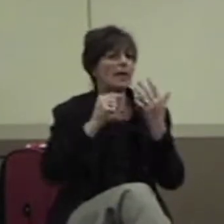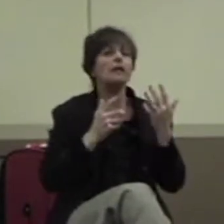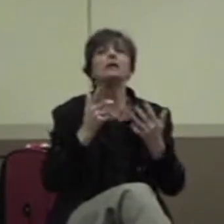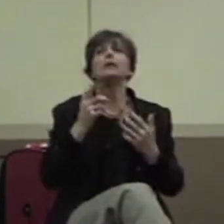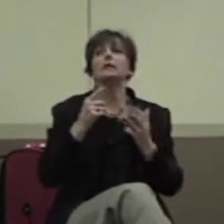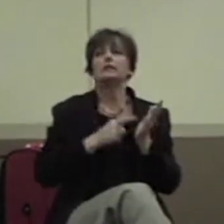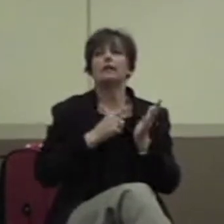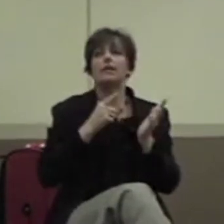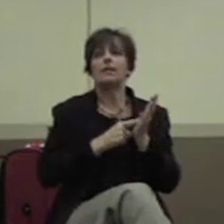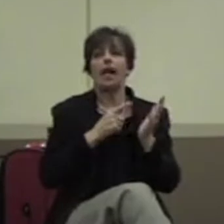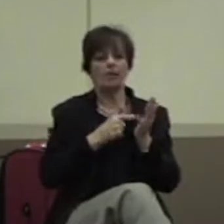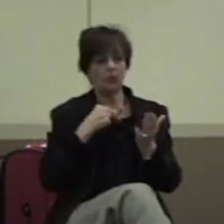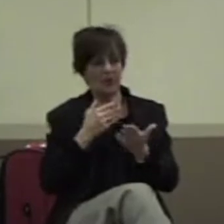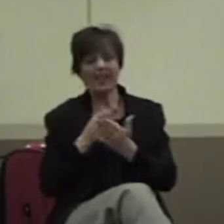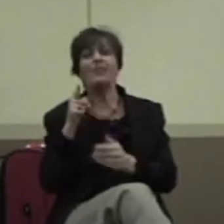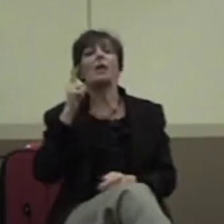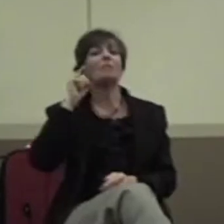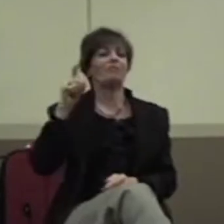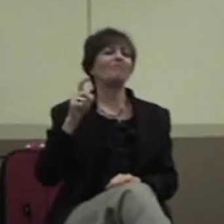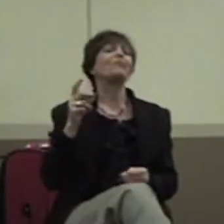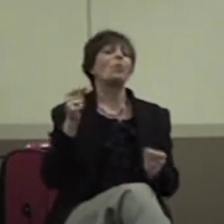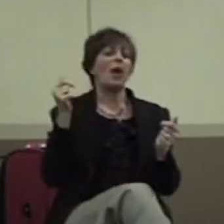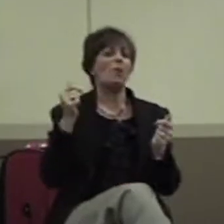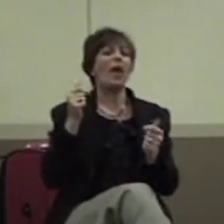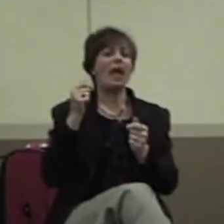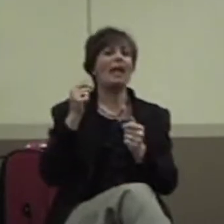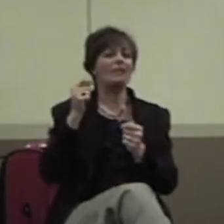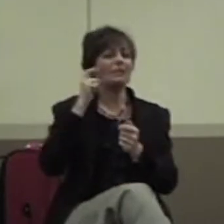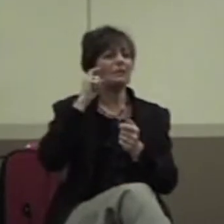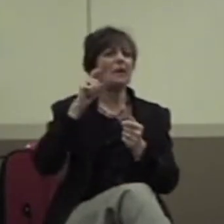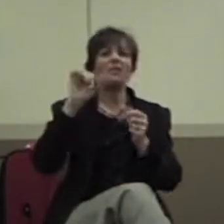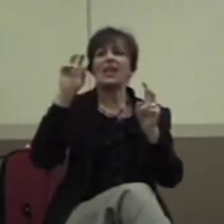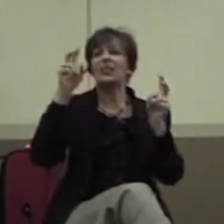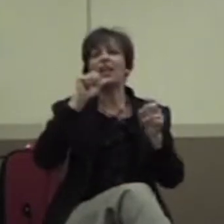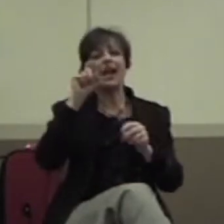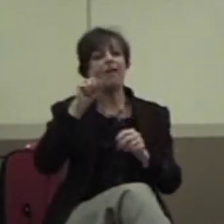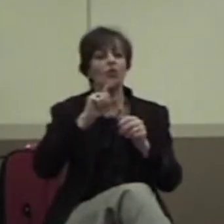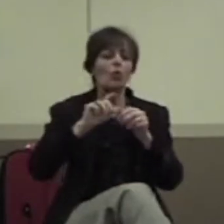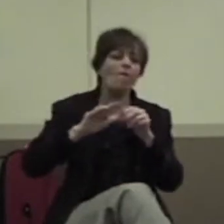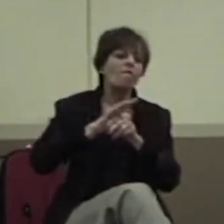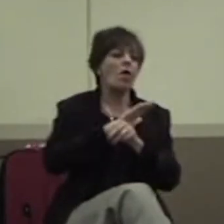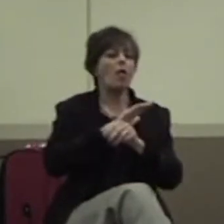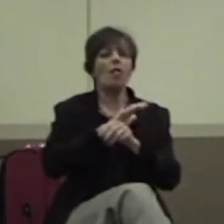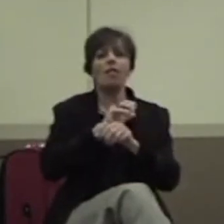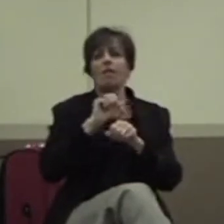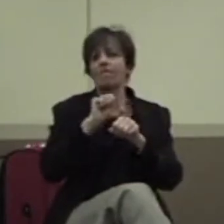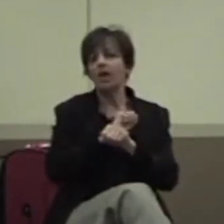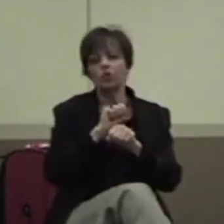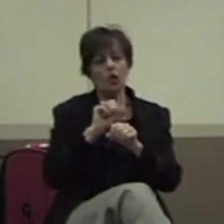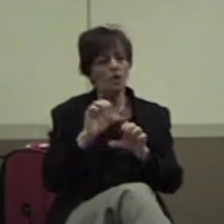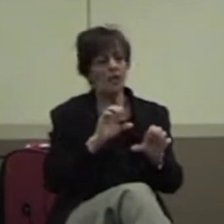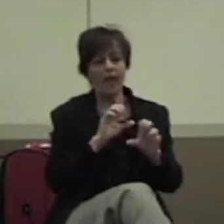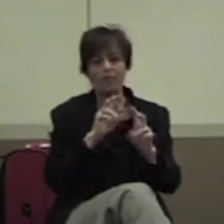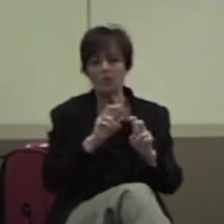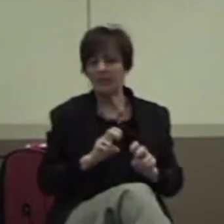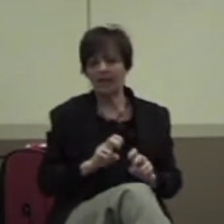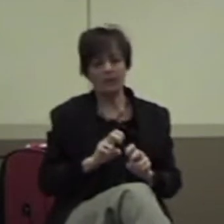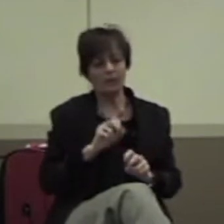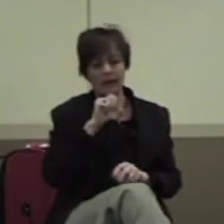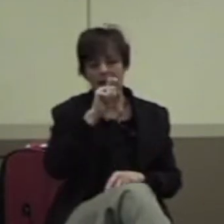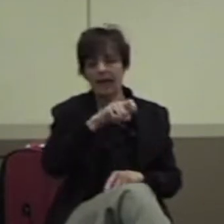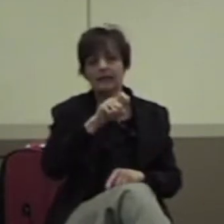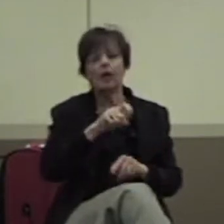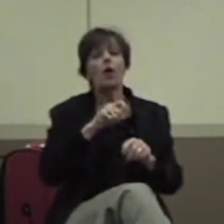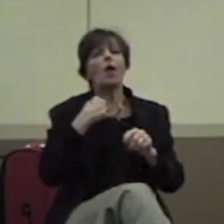because sometimes we could get there and see right away what the issue was. We didn't have to do a full-blown functional behavior assessment. And we would stay